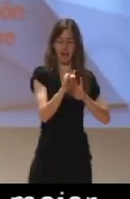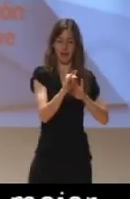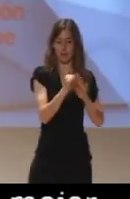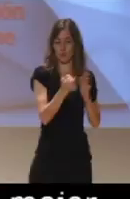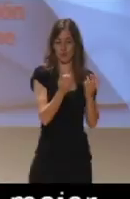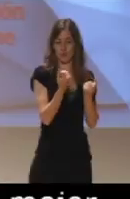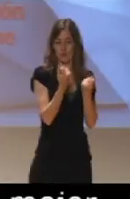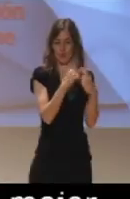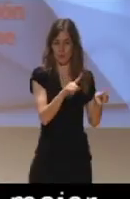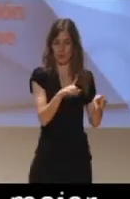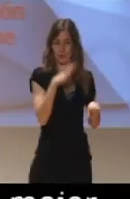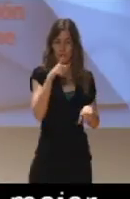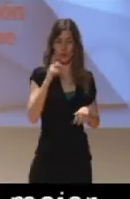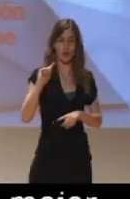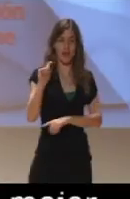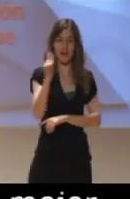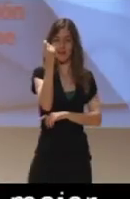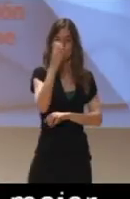so that the